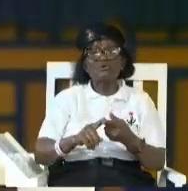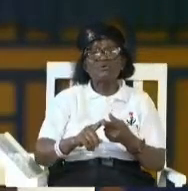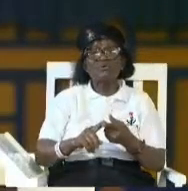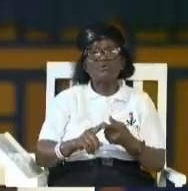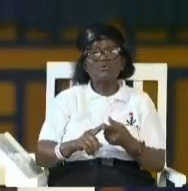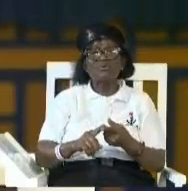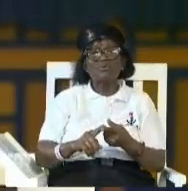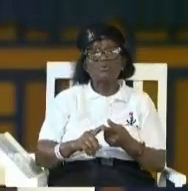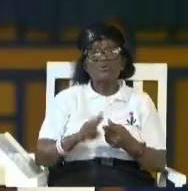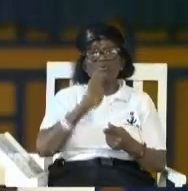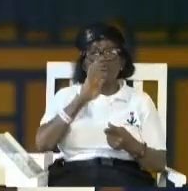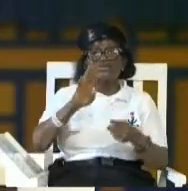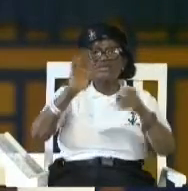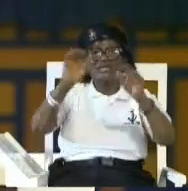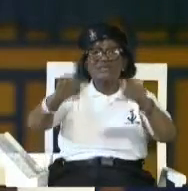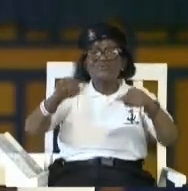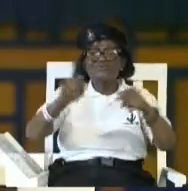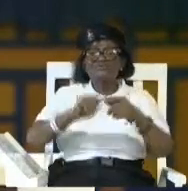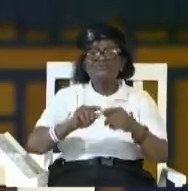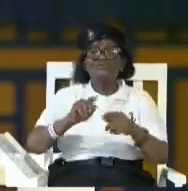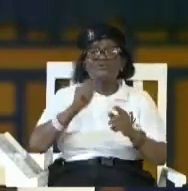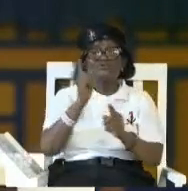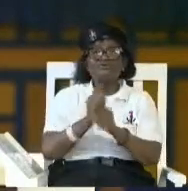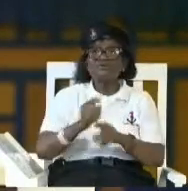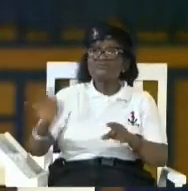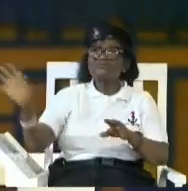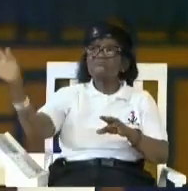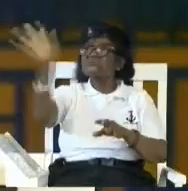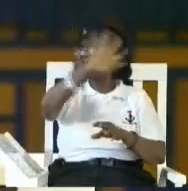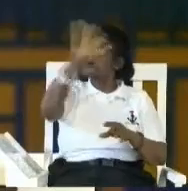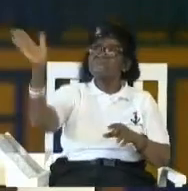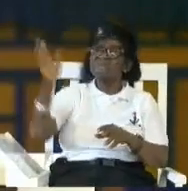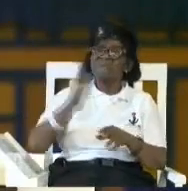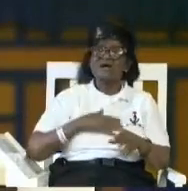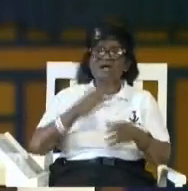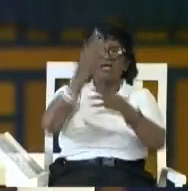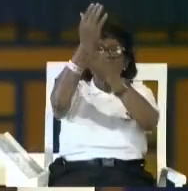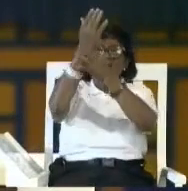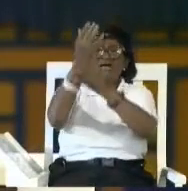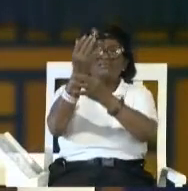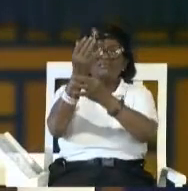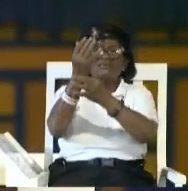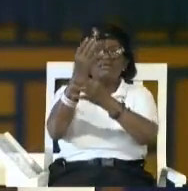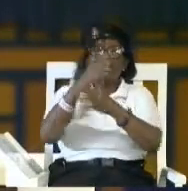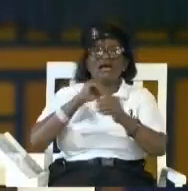be able to just wave my hand and miracles will happen.